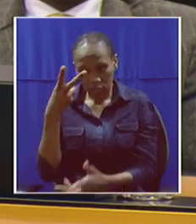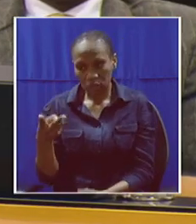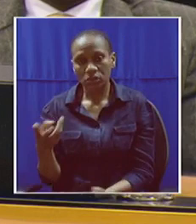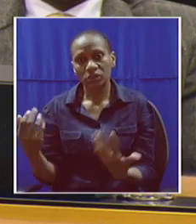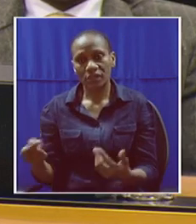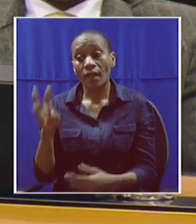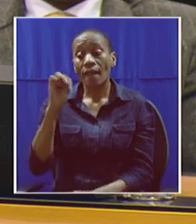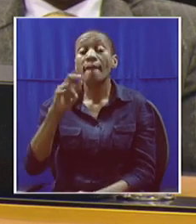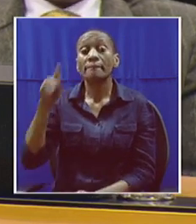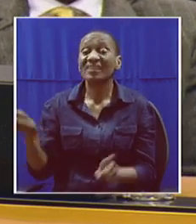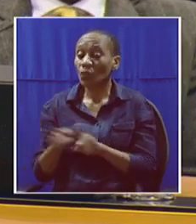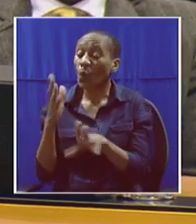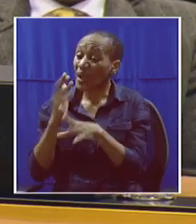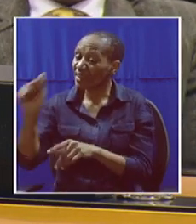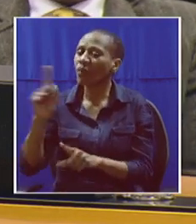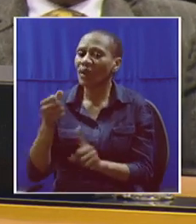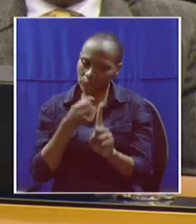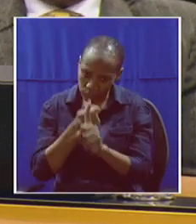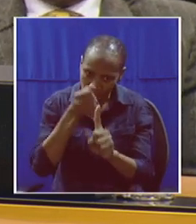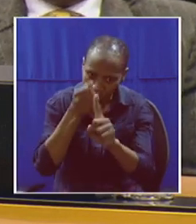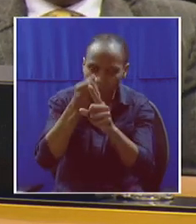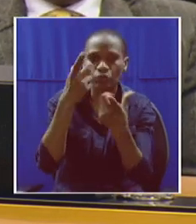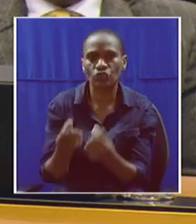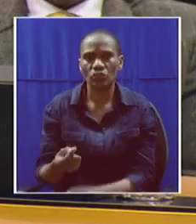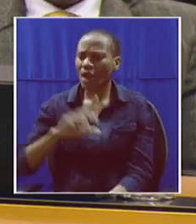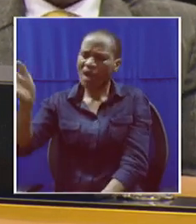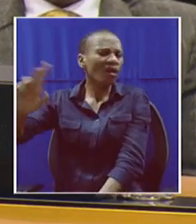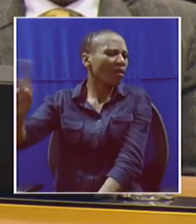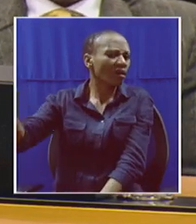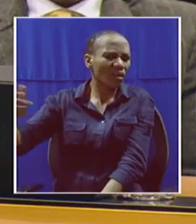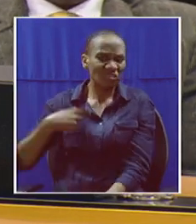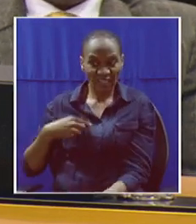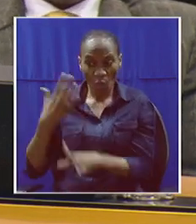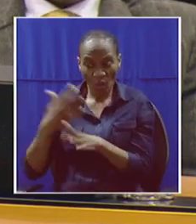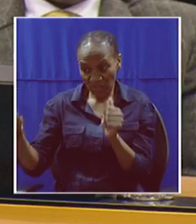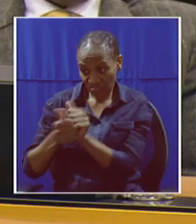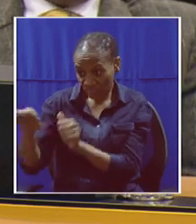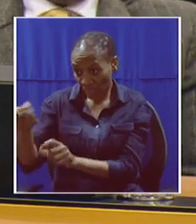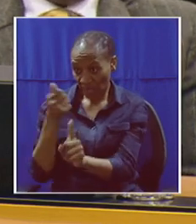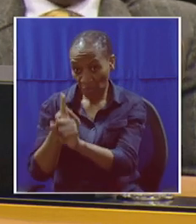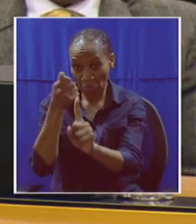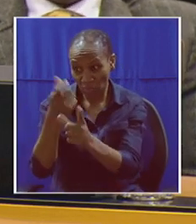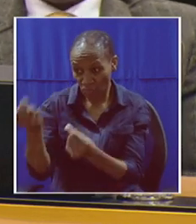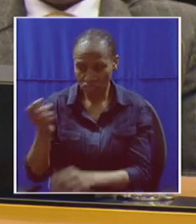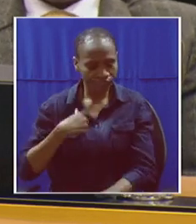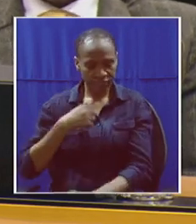MP you are a lobbyist now I can't deal with a lobbyist in Parliament